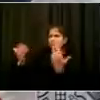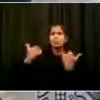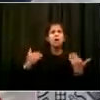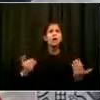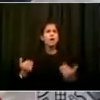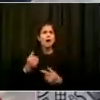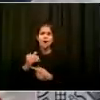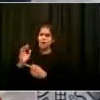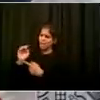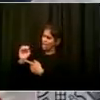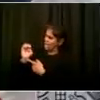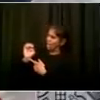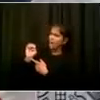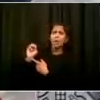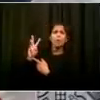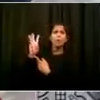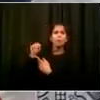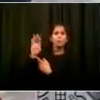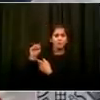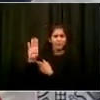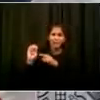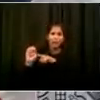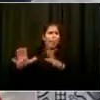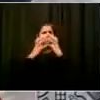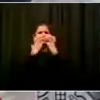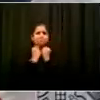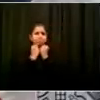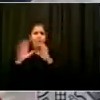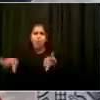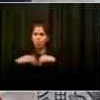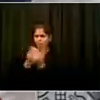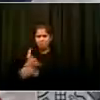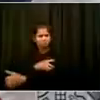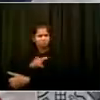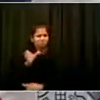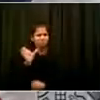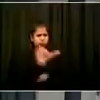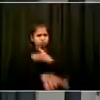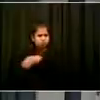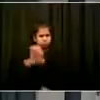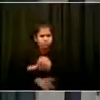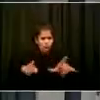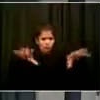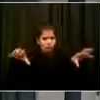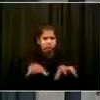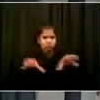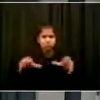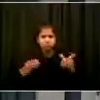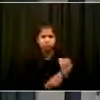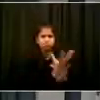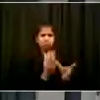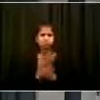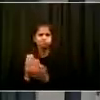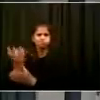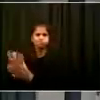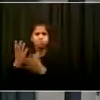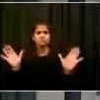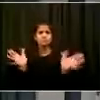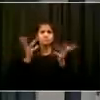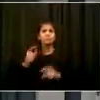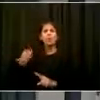literally happens to create empowerment in that community. So here to speak about it, her story is one of great